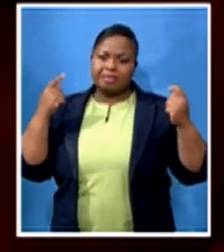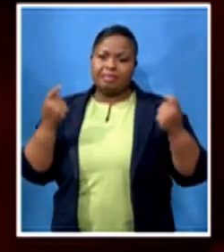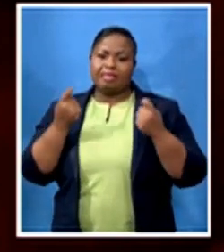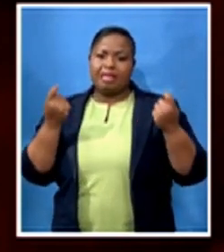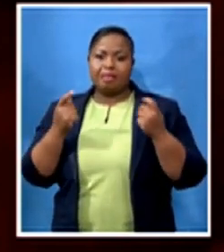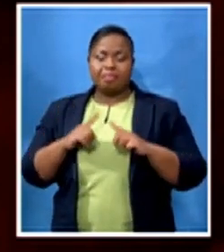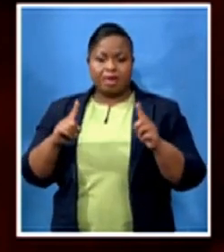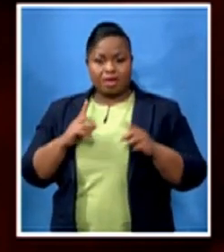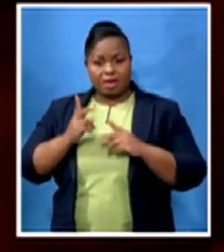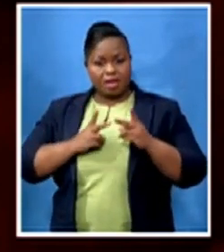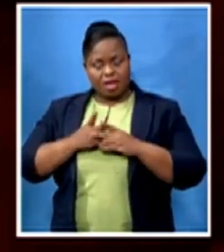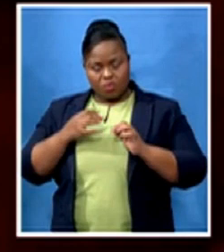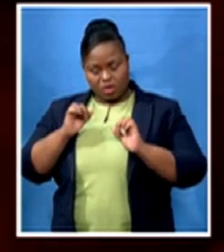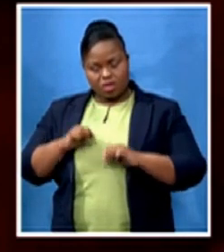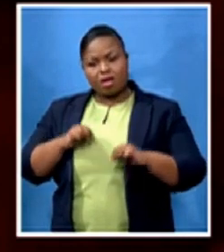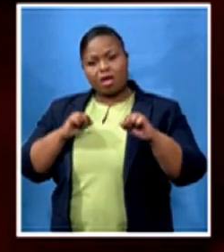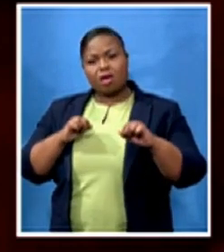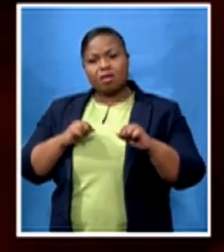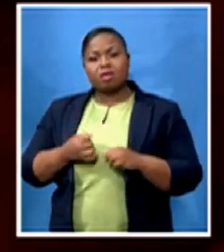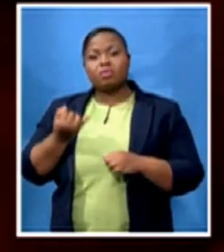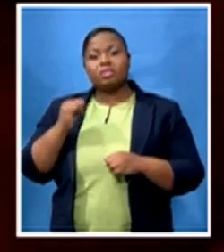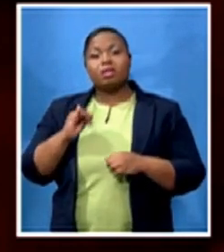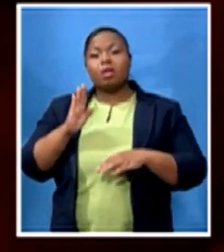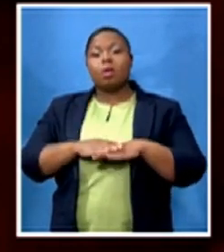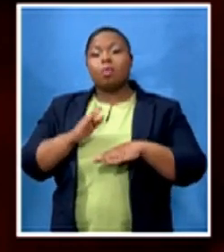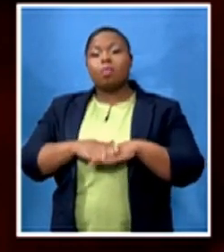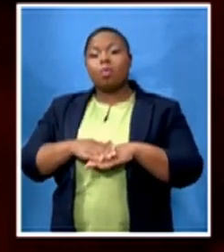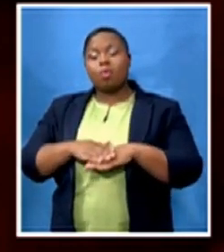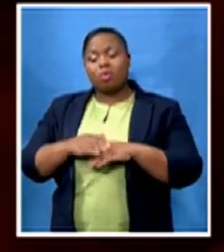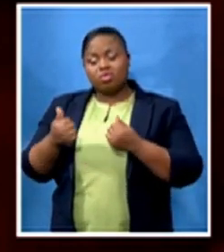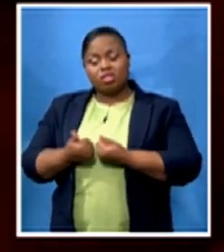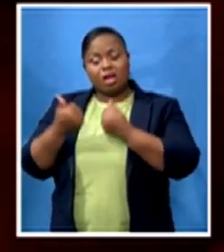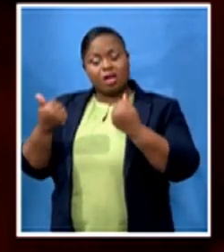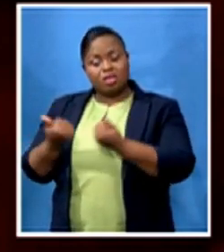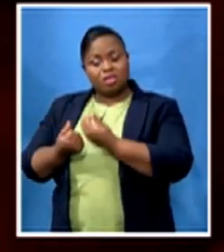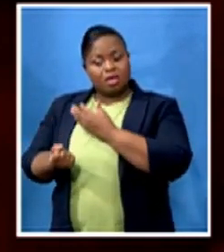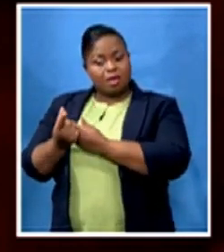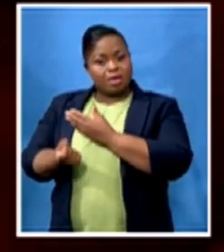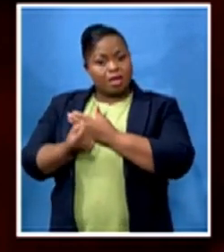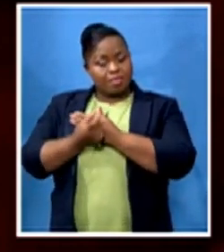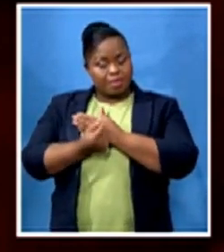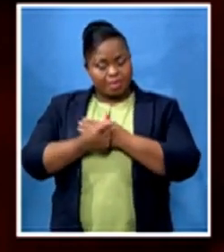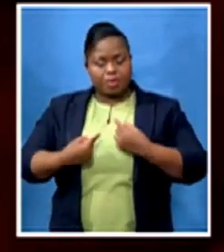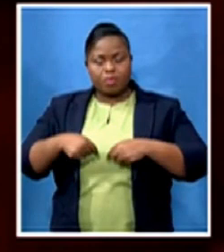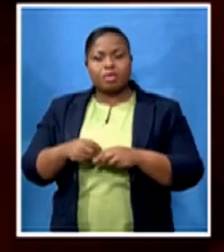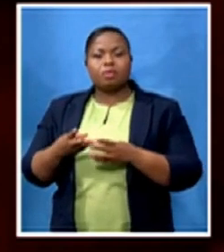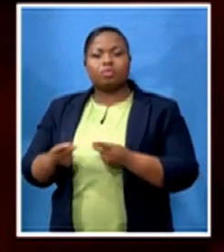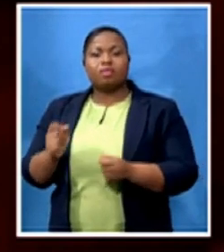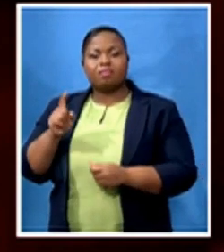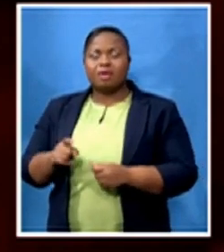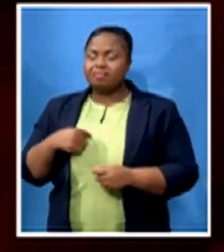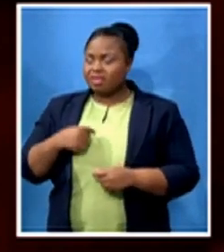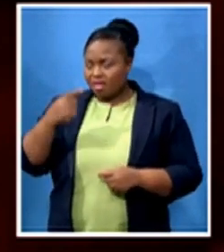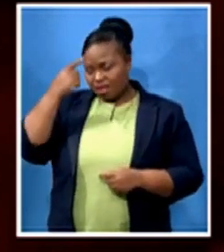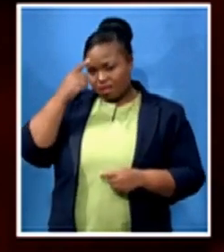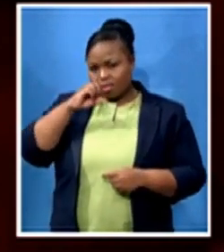to address some of the issues. I think South Africa has done some work in terms of making sure that women